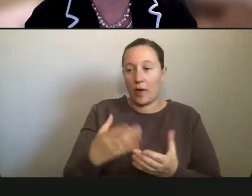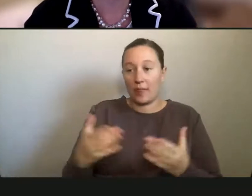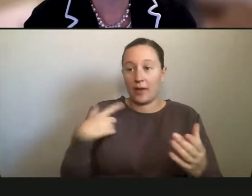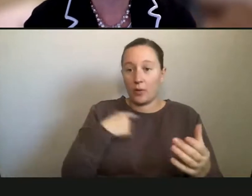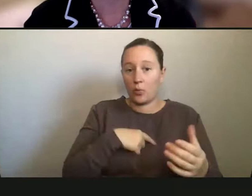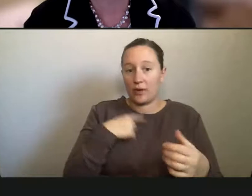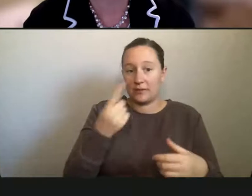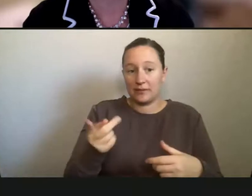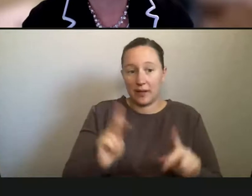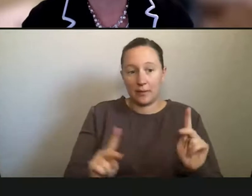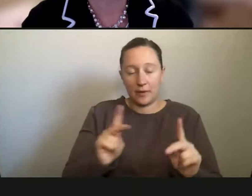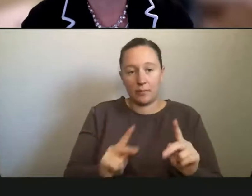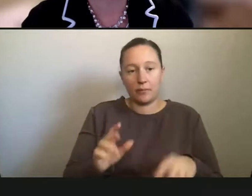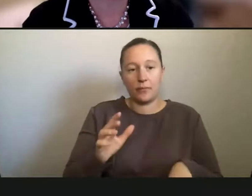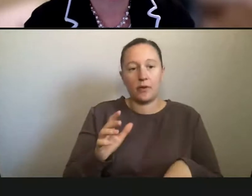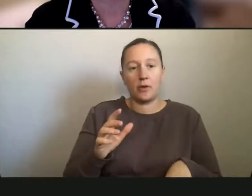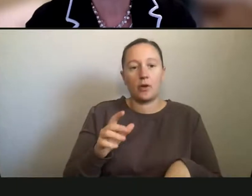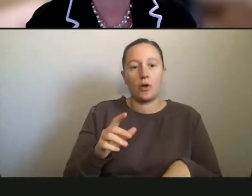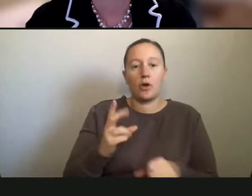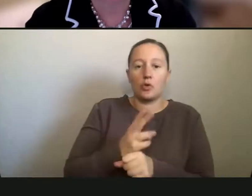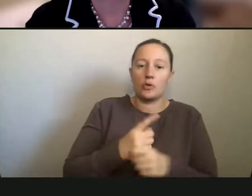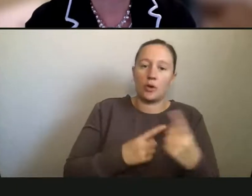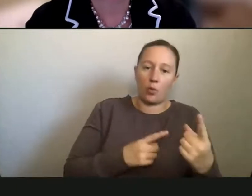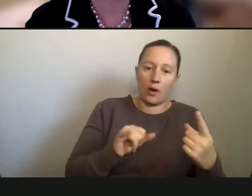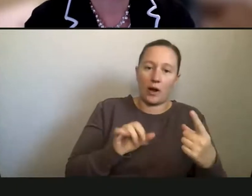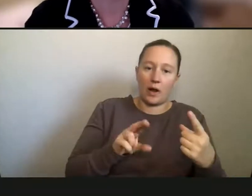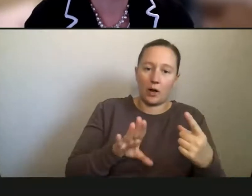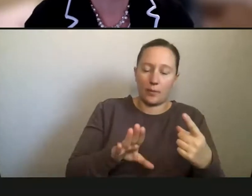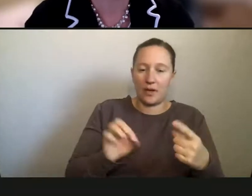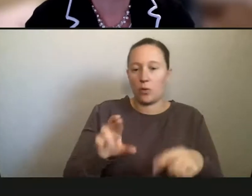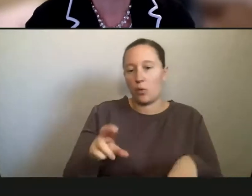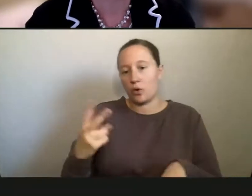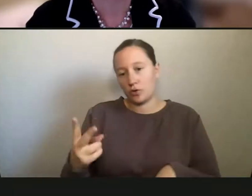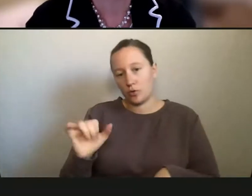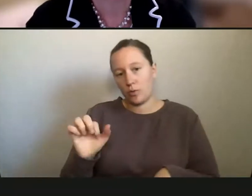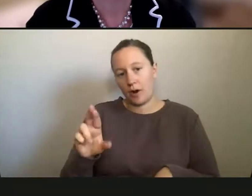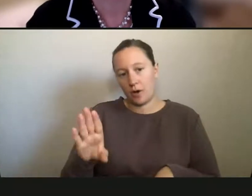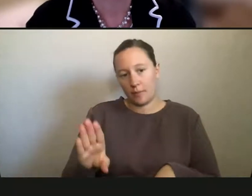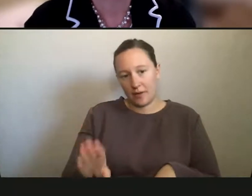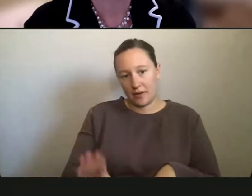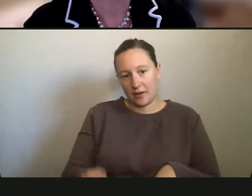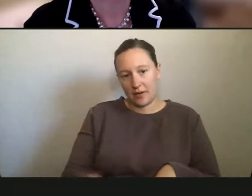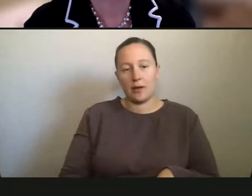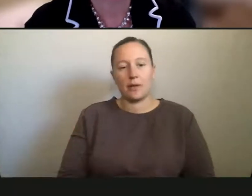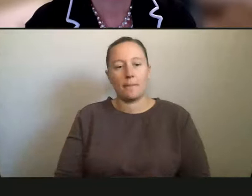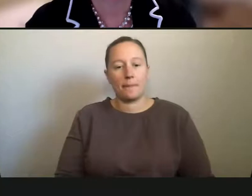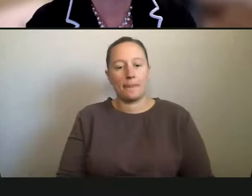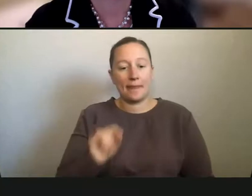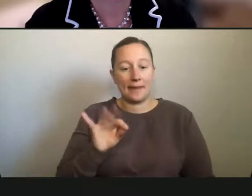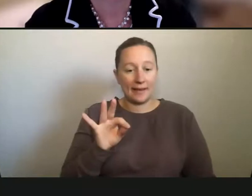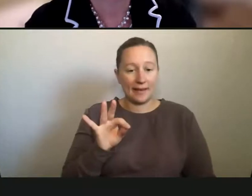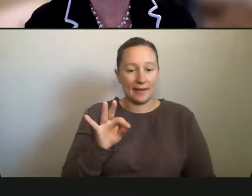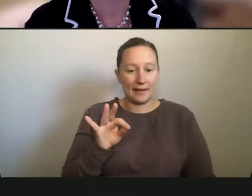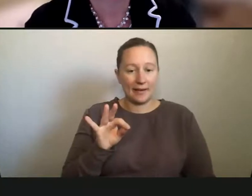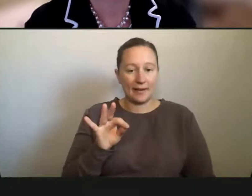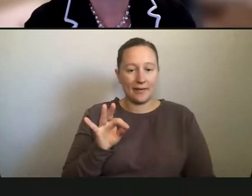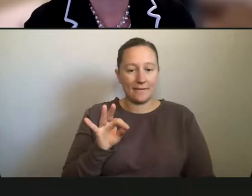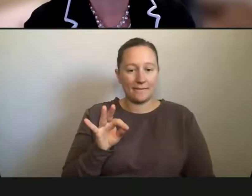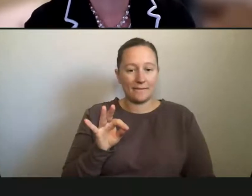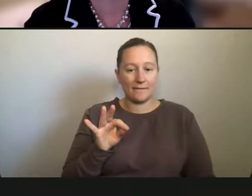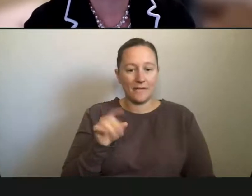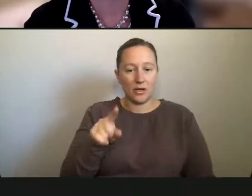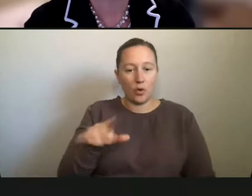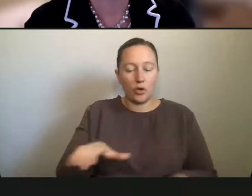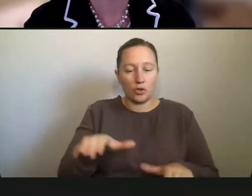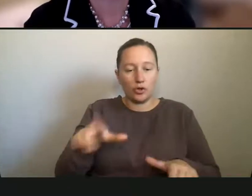people is, right, are you using one IRB or two IRBs? That kind of answers your question. That if you're doing research